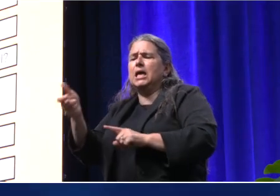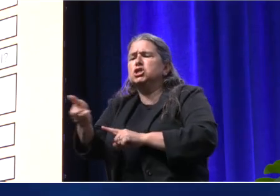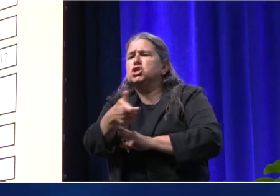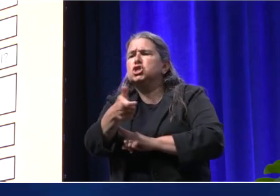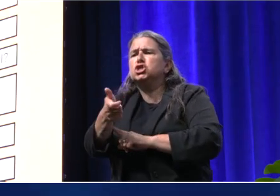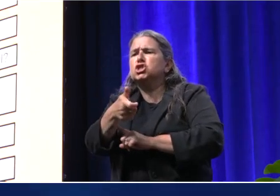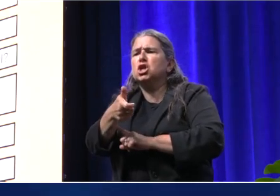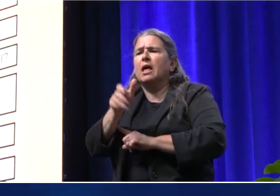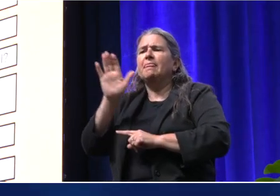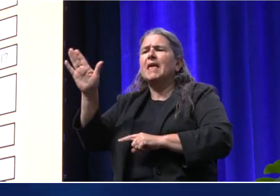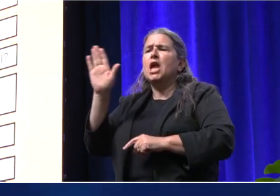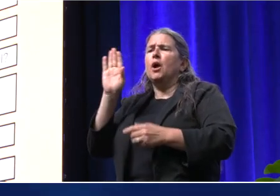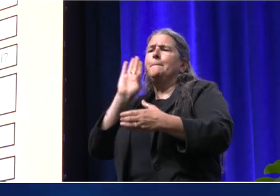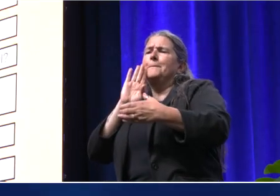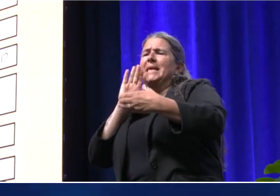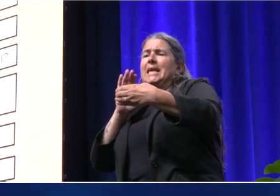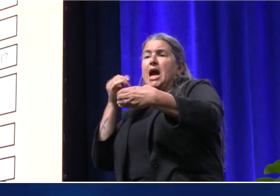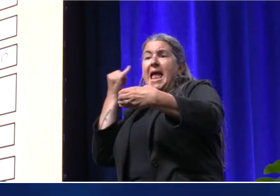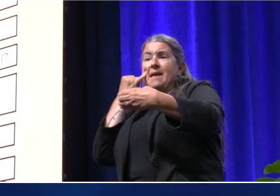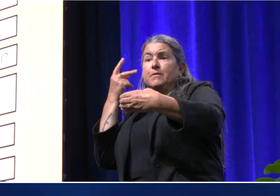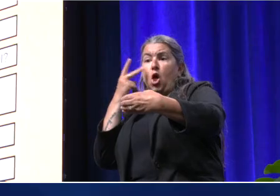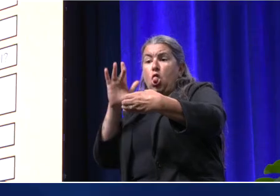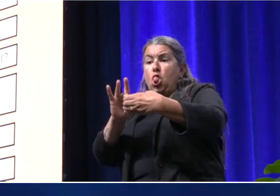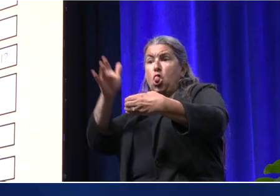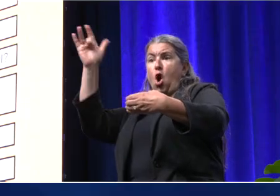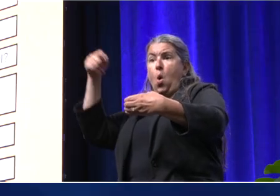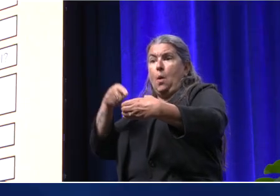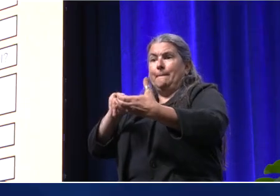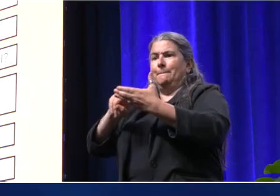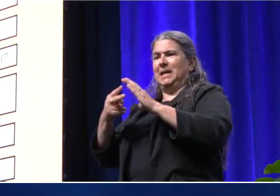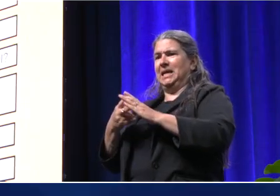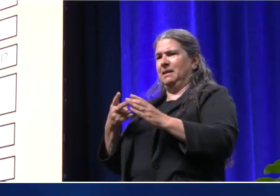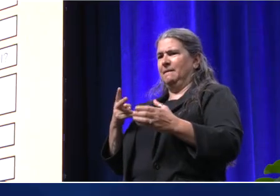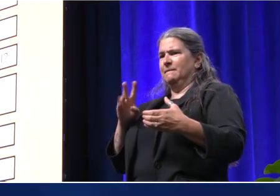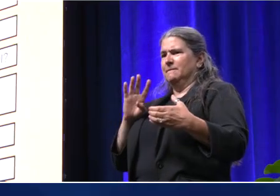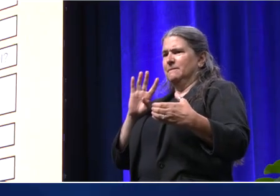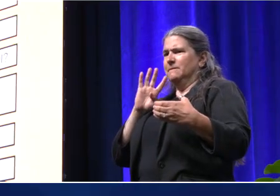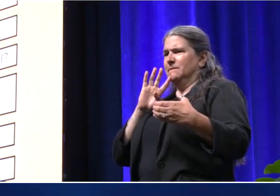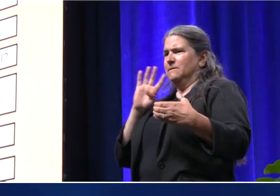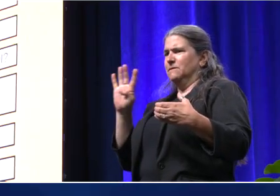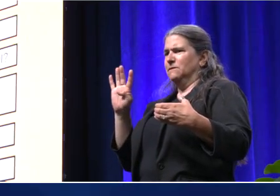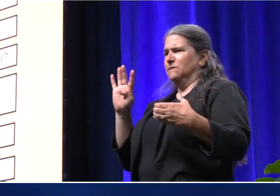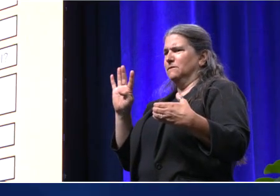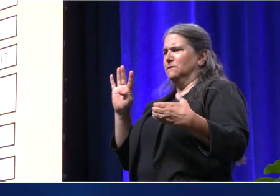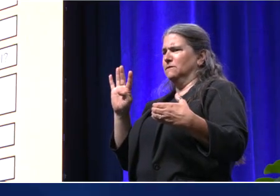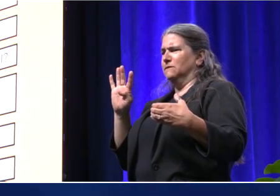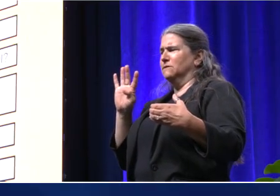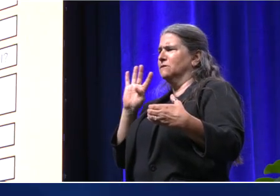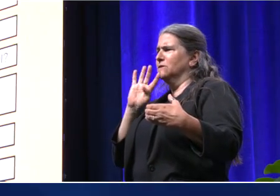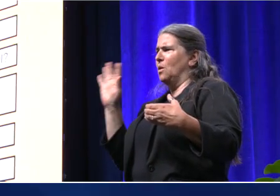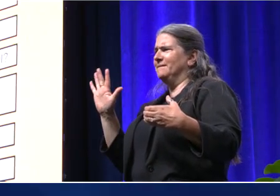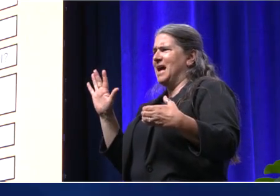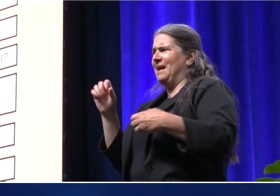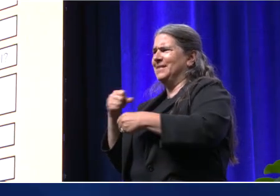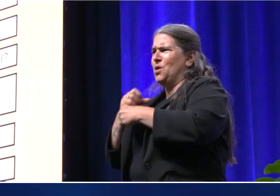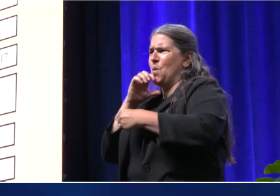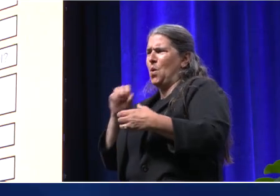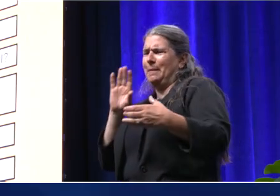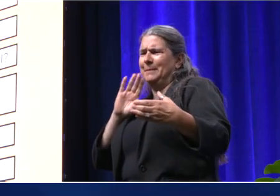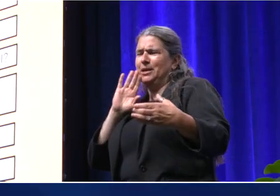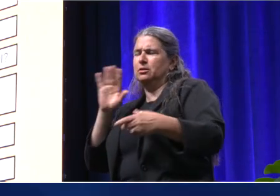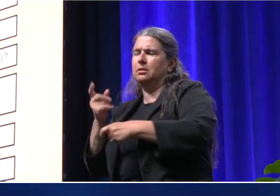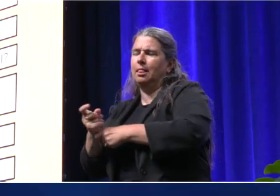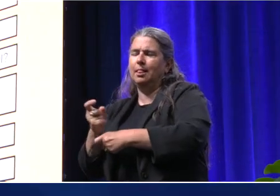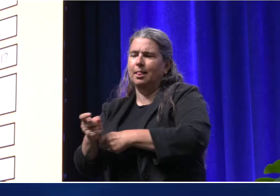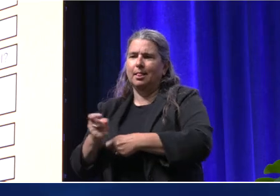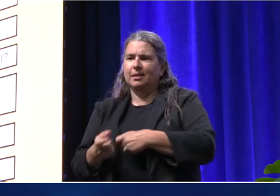B, that's what black light, that's what the thought was, is that you can identify what's in the dope. So they didn't tell us which samples were which